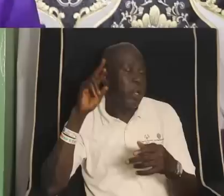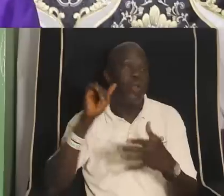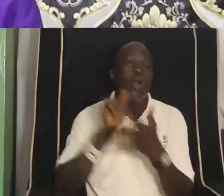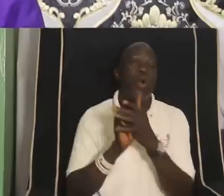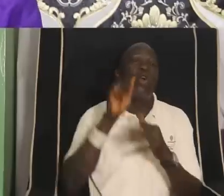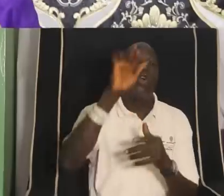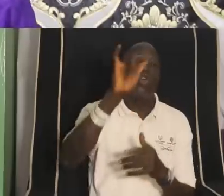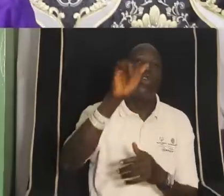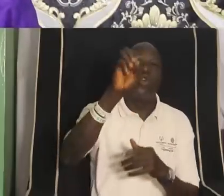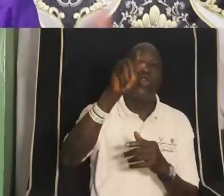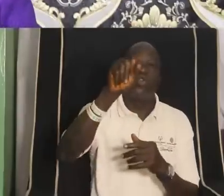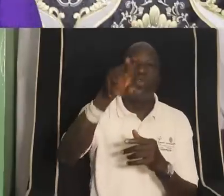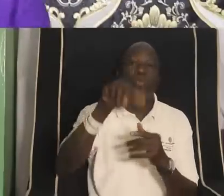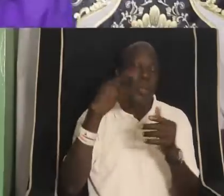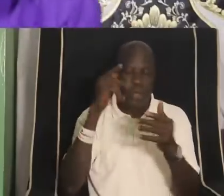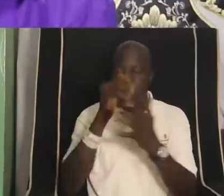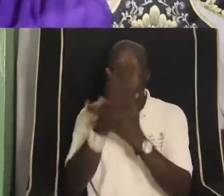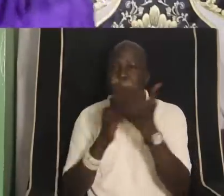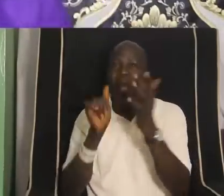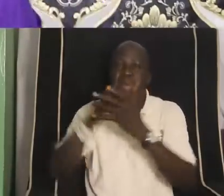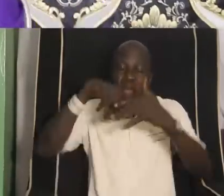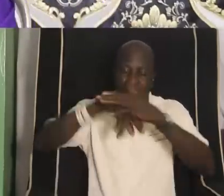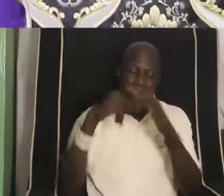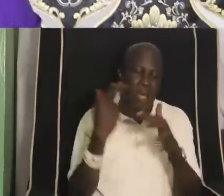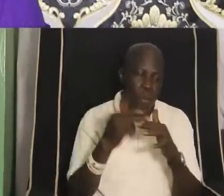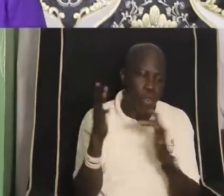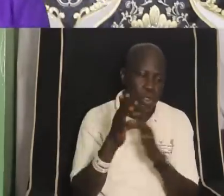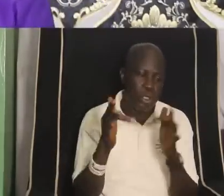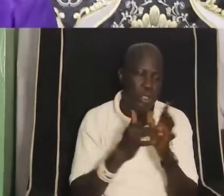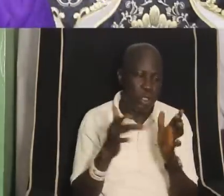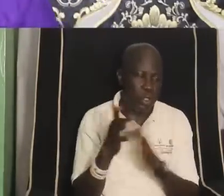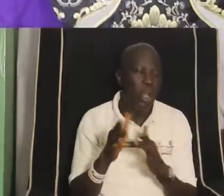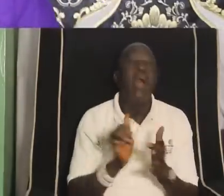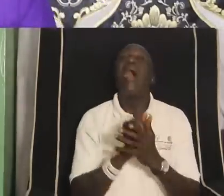o gba ni app yen ya ka sandaya